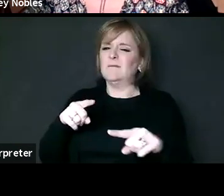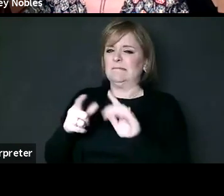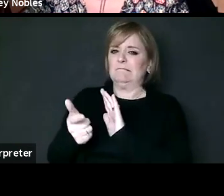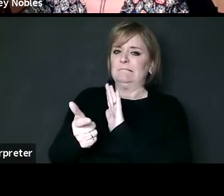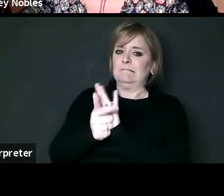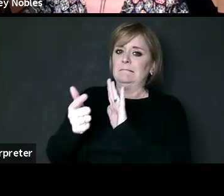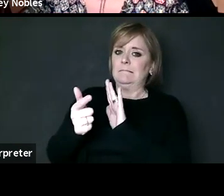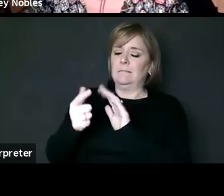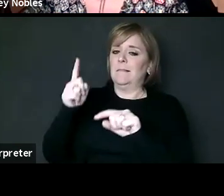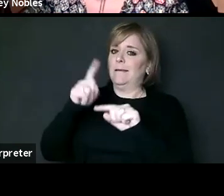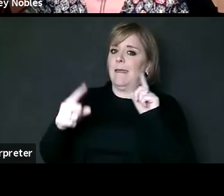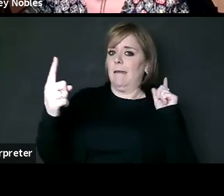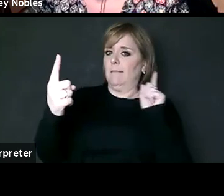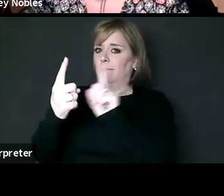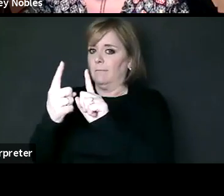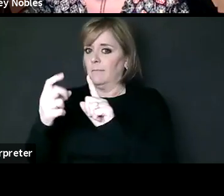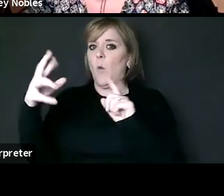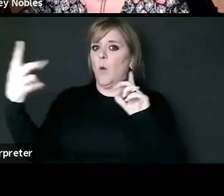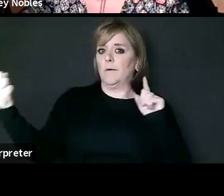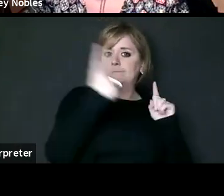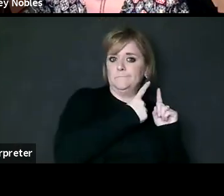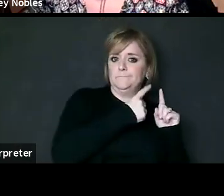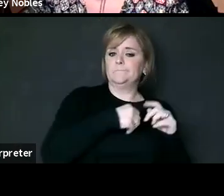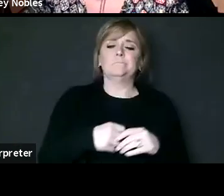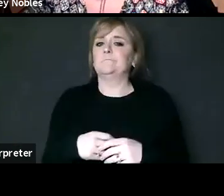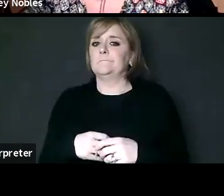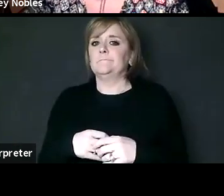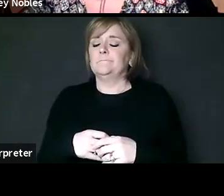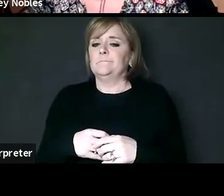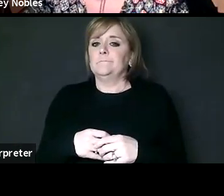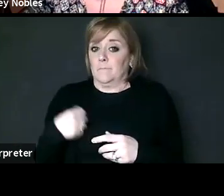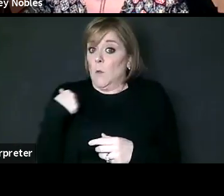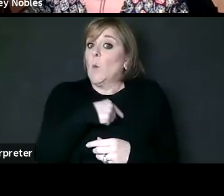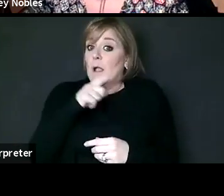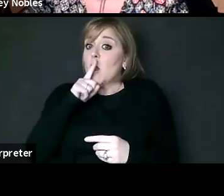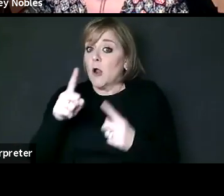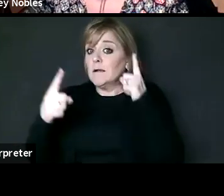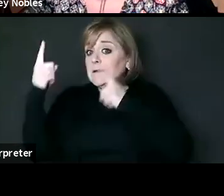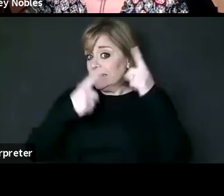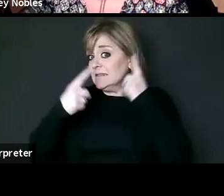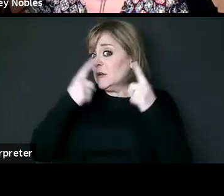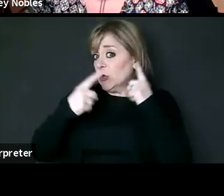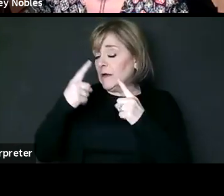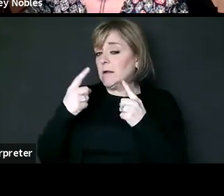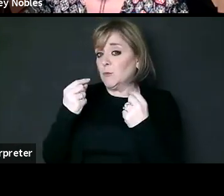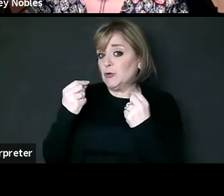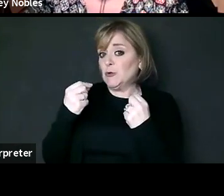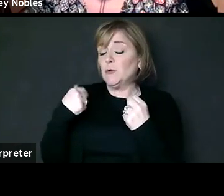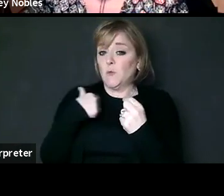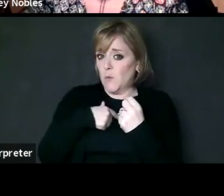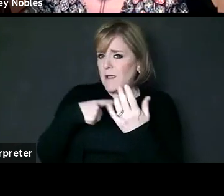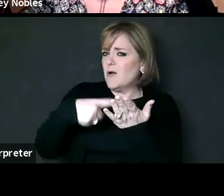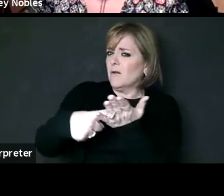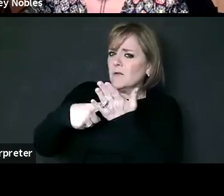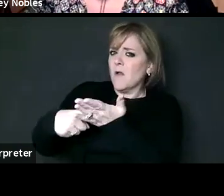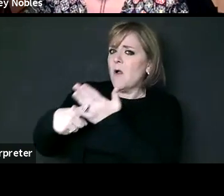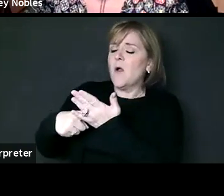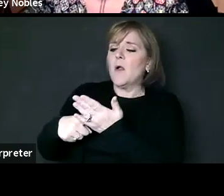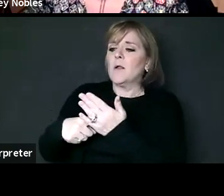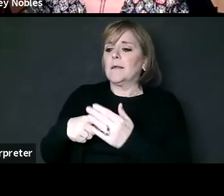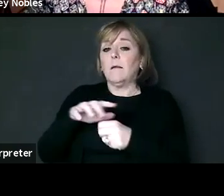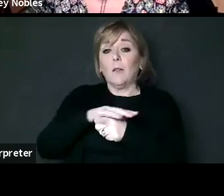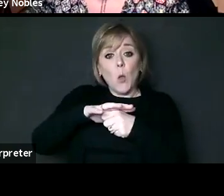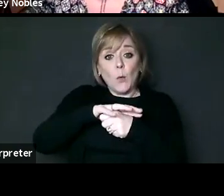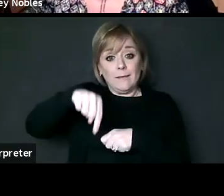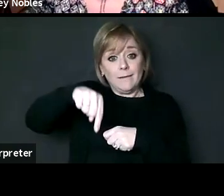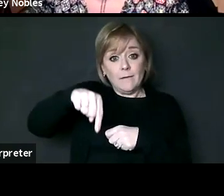the order in place today. It's certainly something that we're considering. We're in conversations both locally.